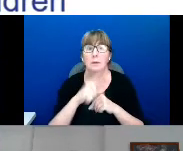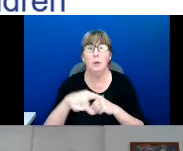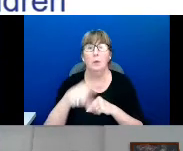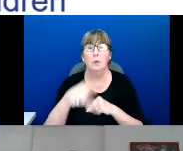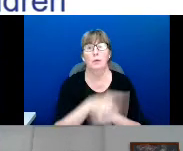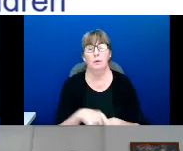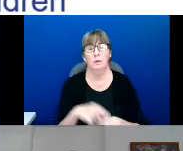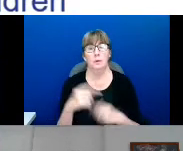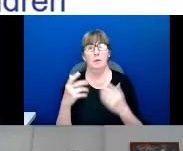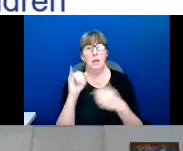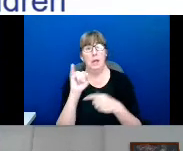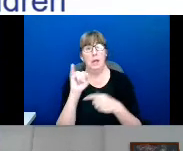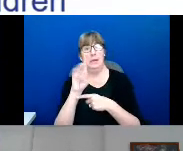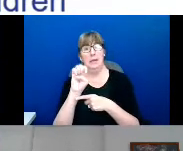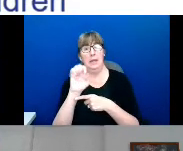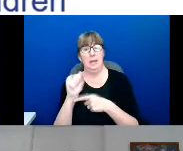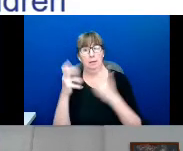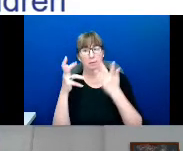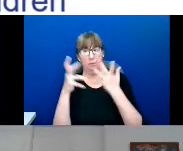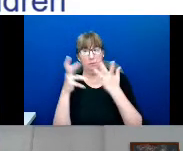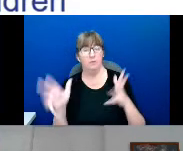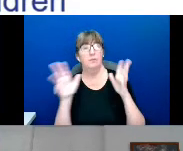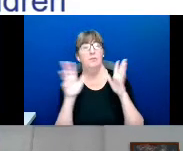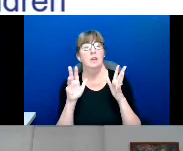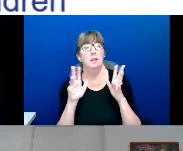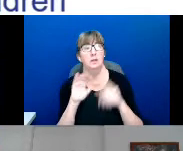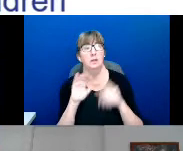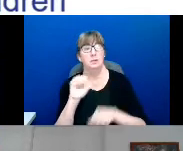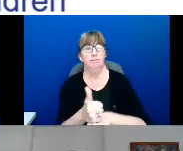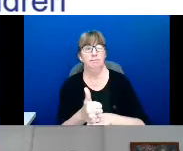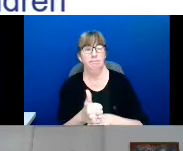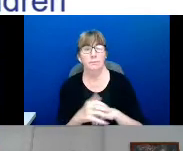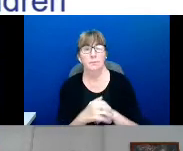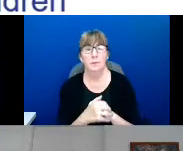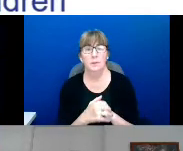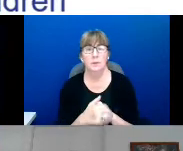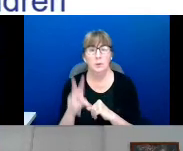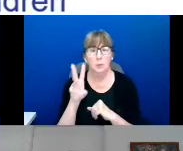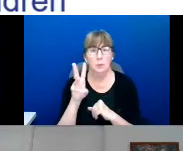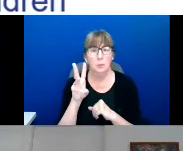was reauthorized, something called WIOA was passed in 2014.